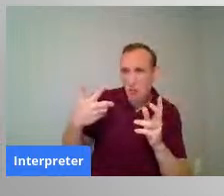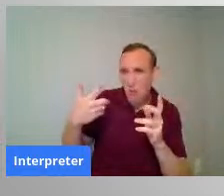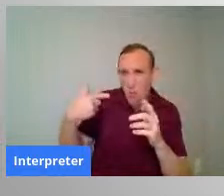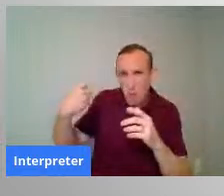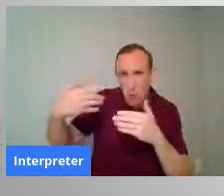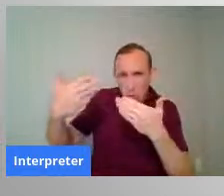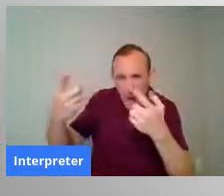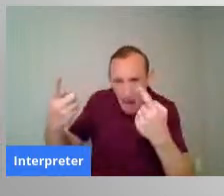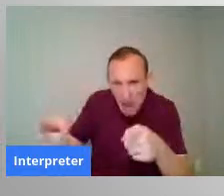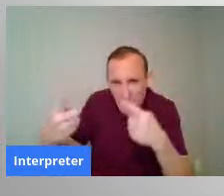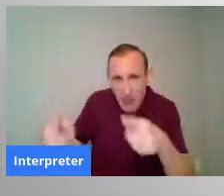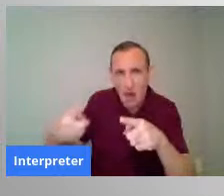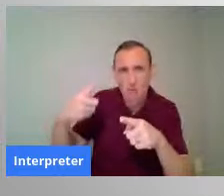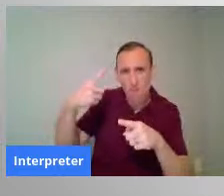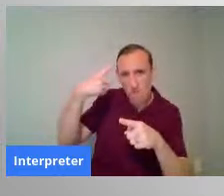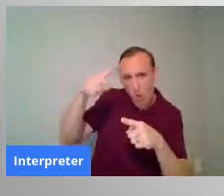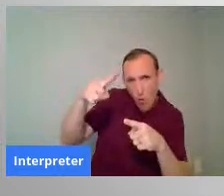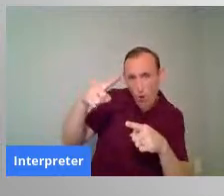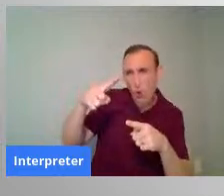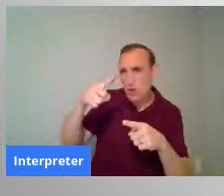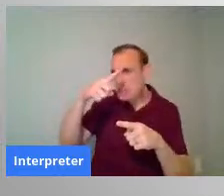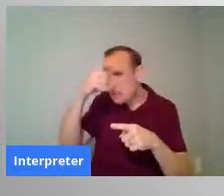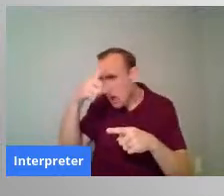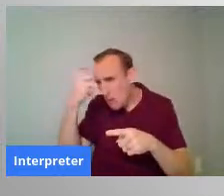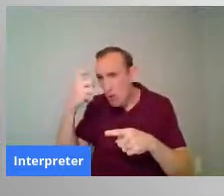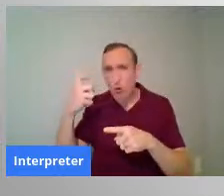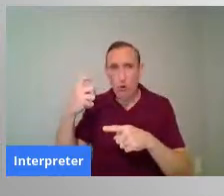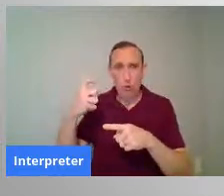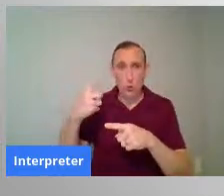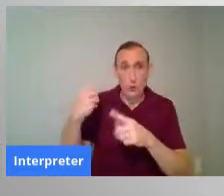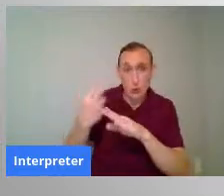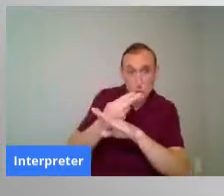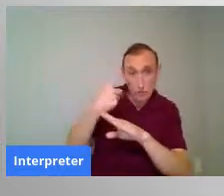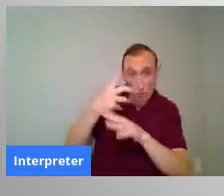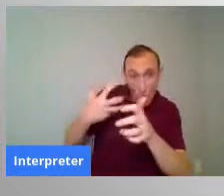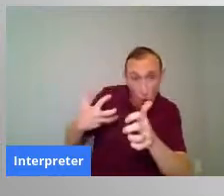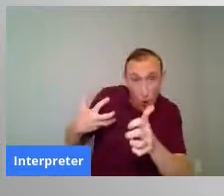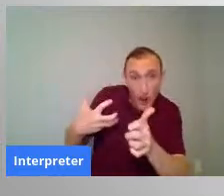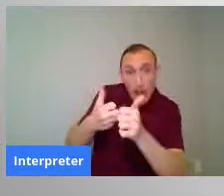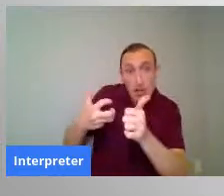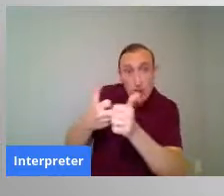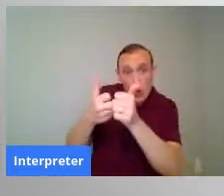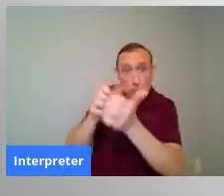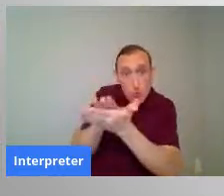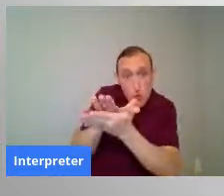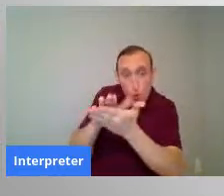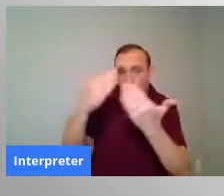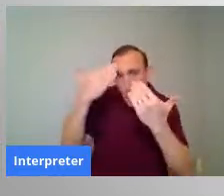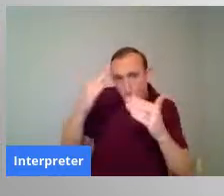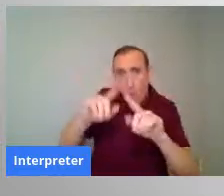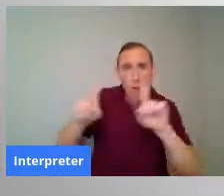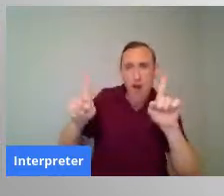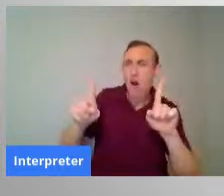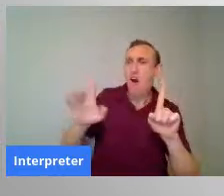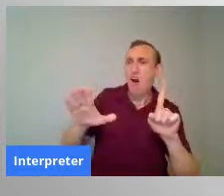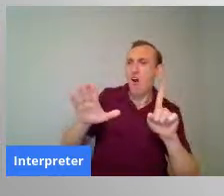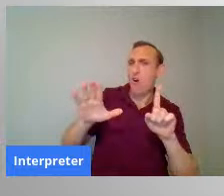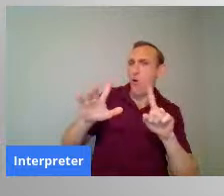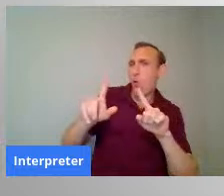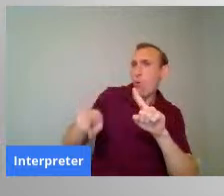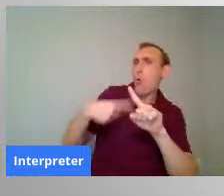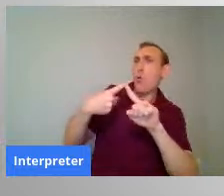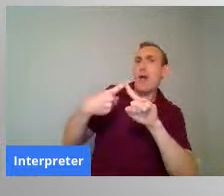you know, whether it's remediation or if we call it acceleration, is there a timeline for when that will